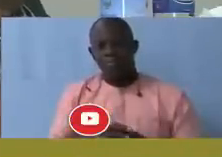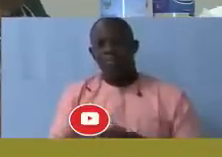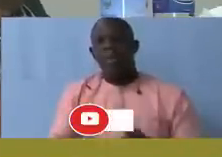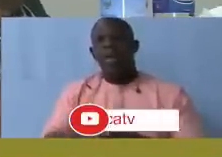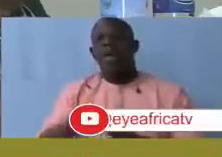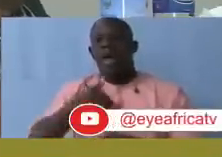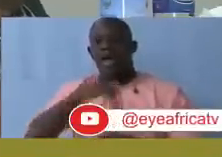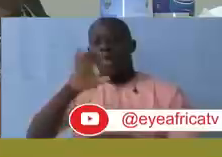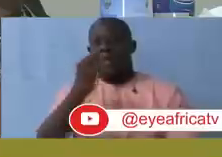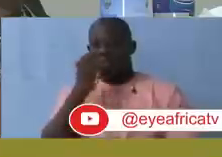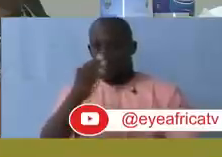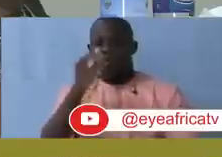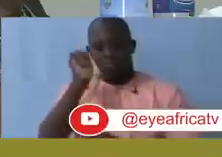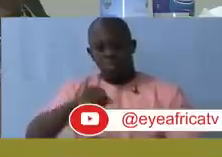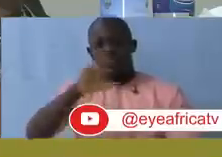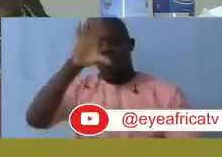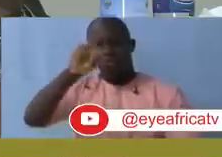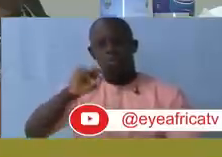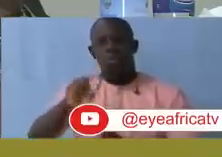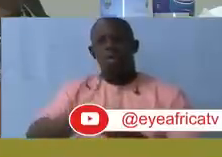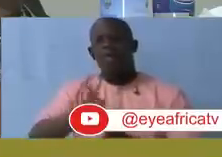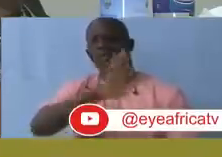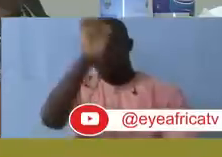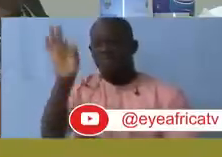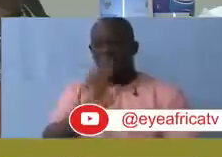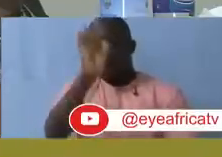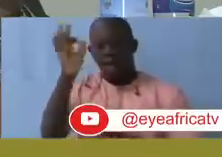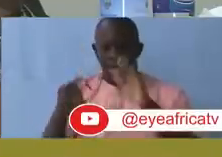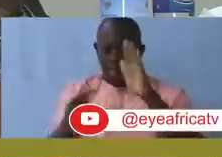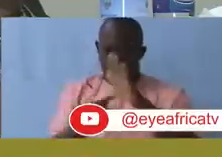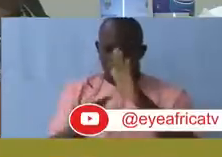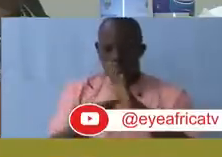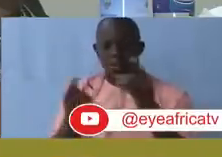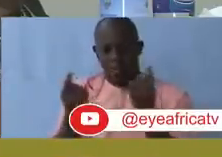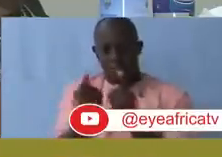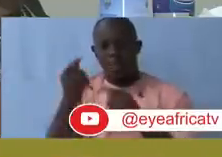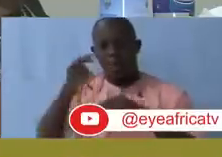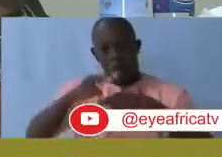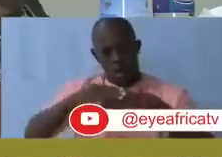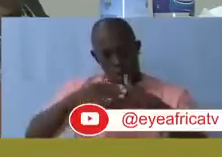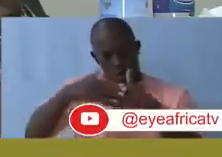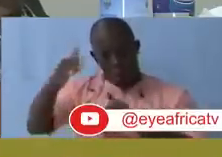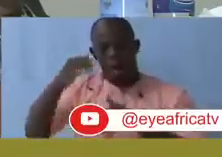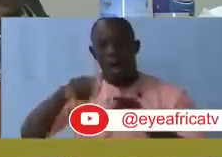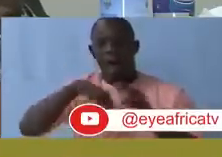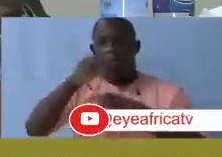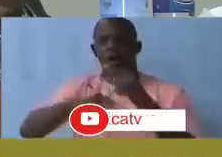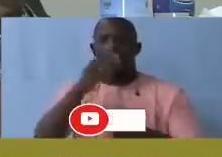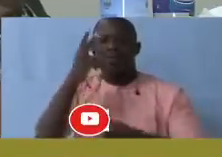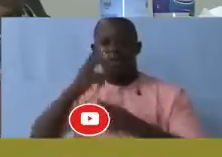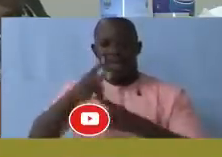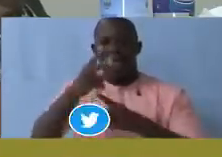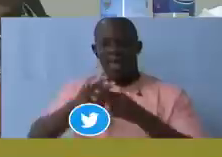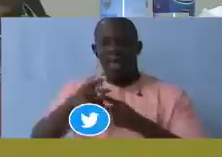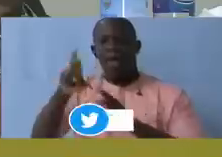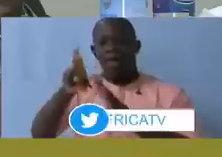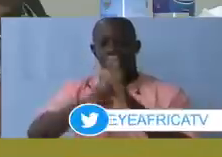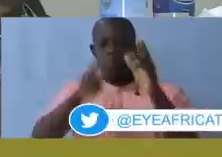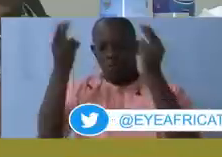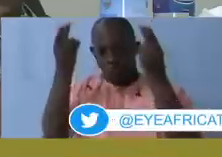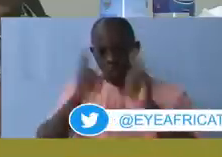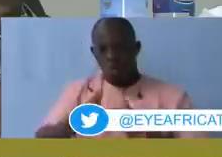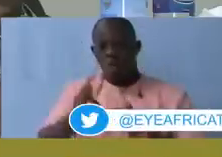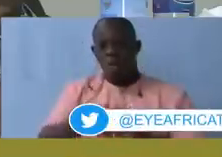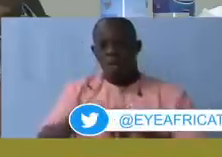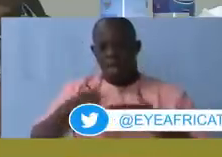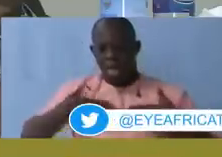could say I should have done significantly more in upholding the principles of care. The health governing